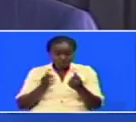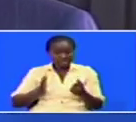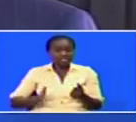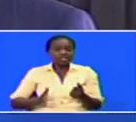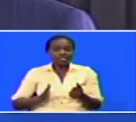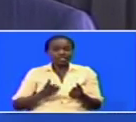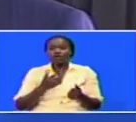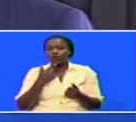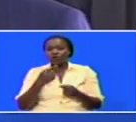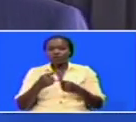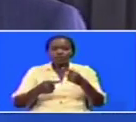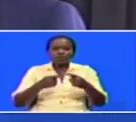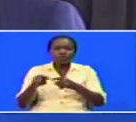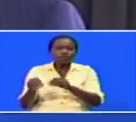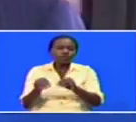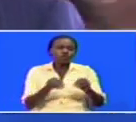we take this process forward.